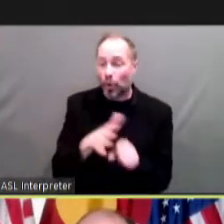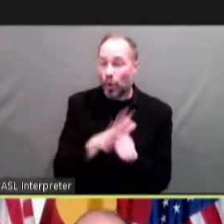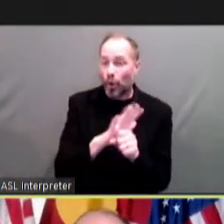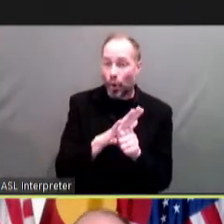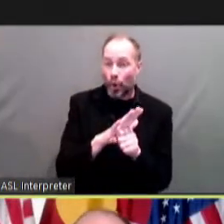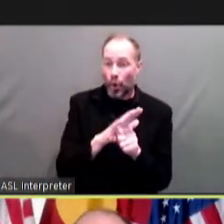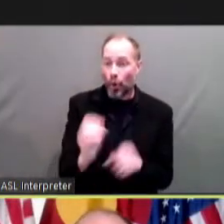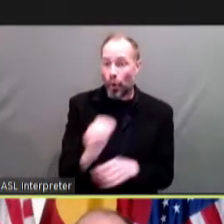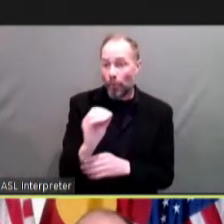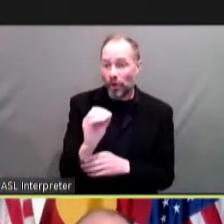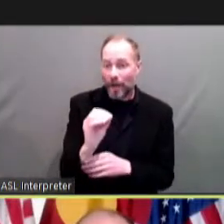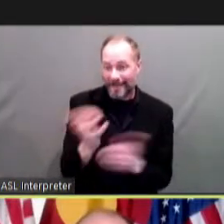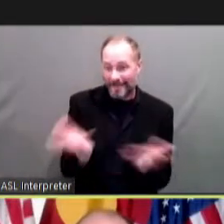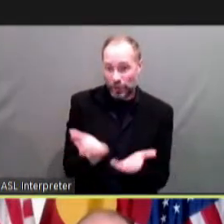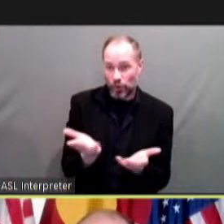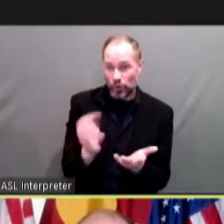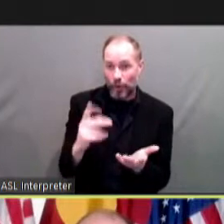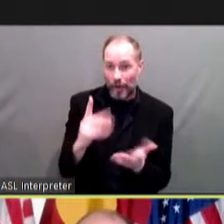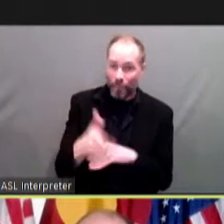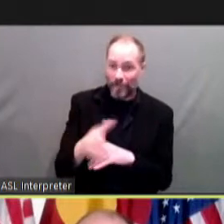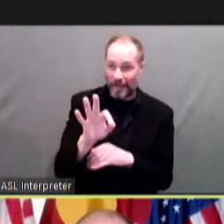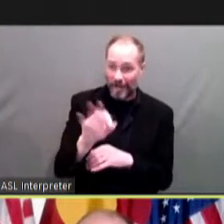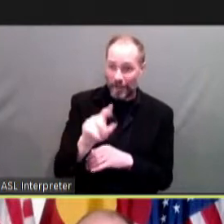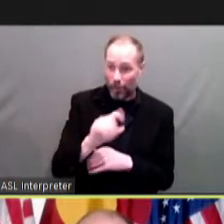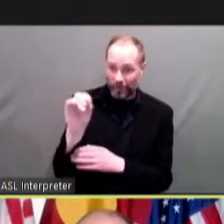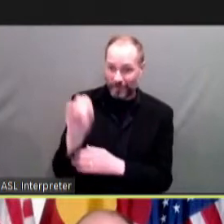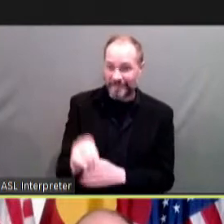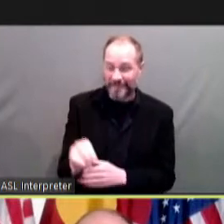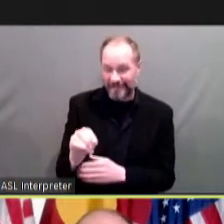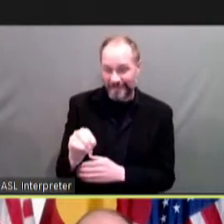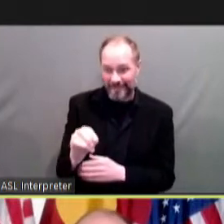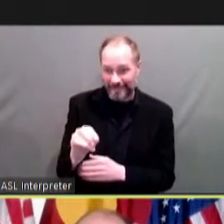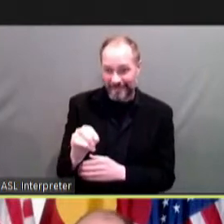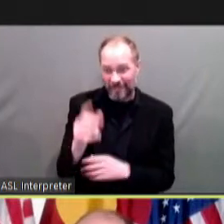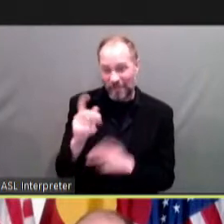91% of cases, probably in the mid-90s